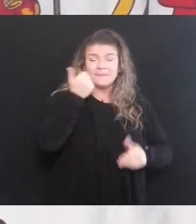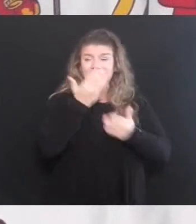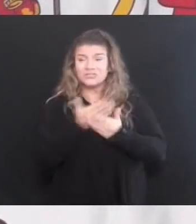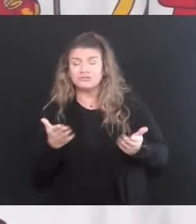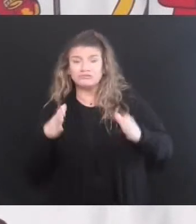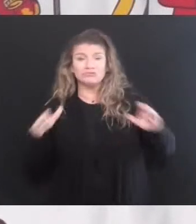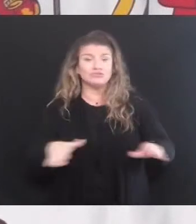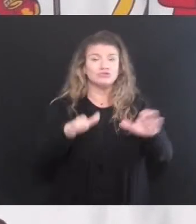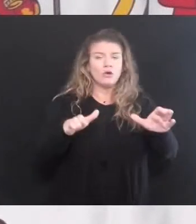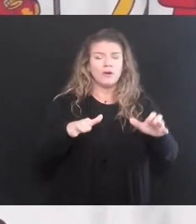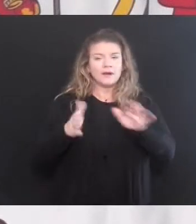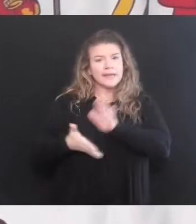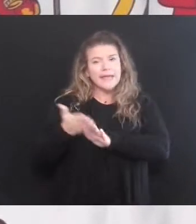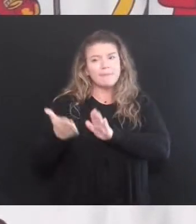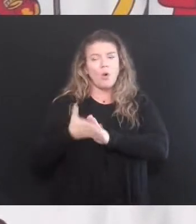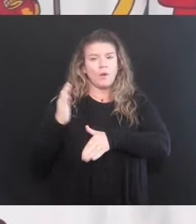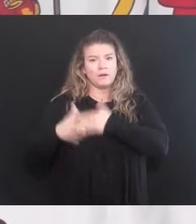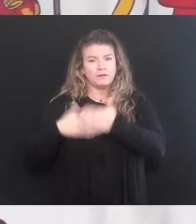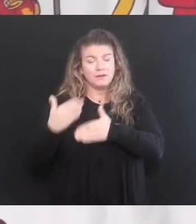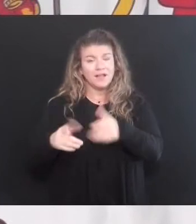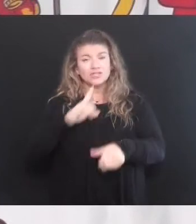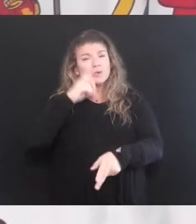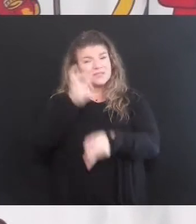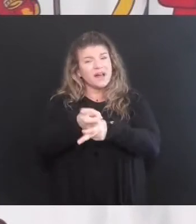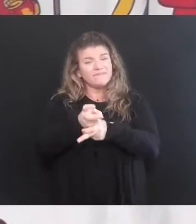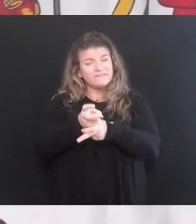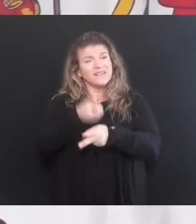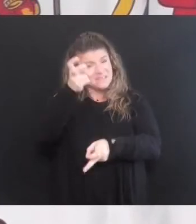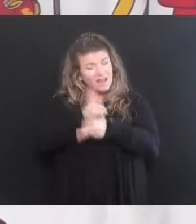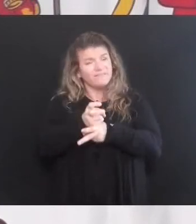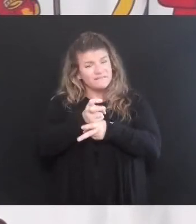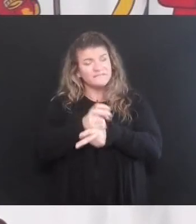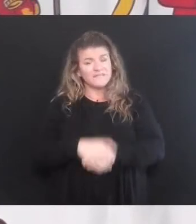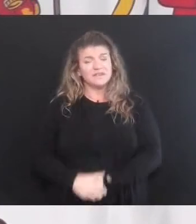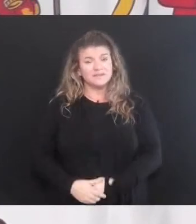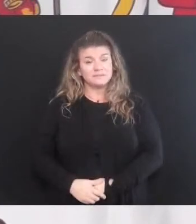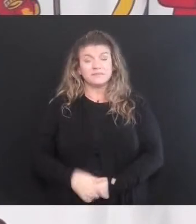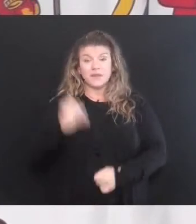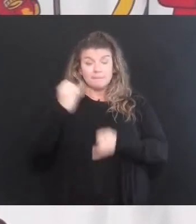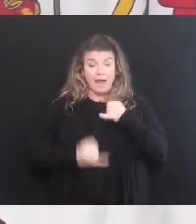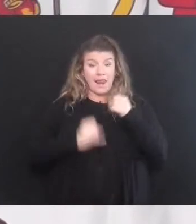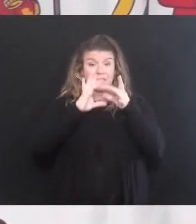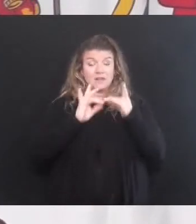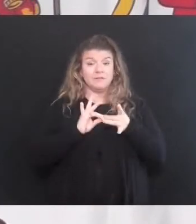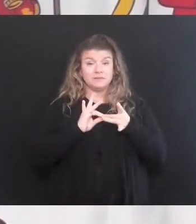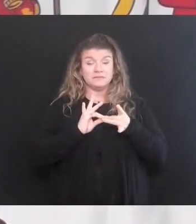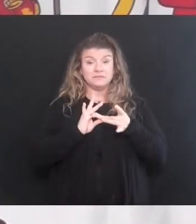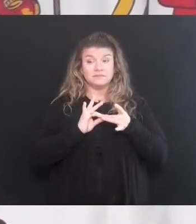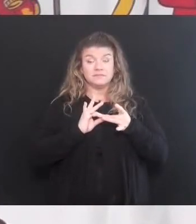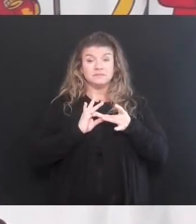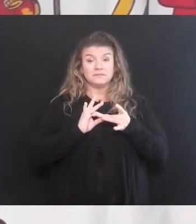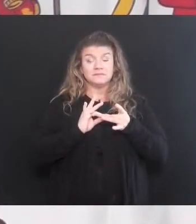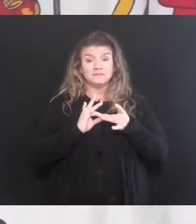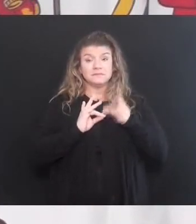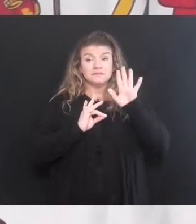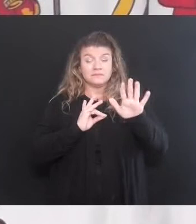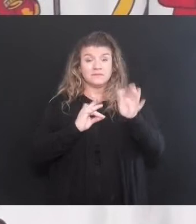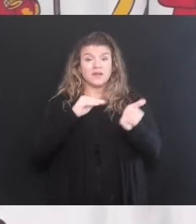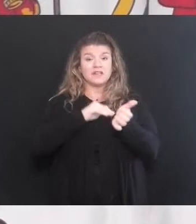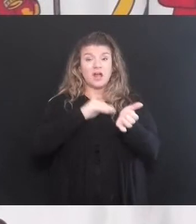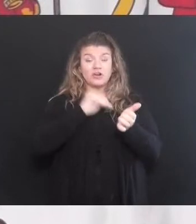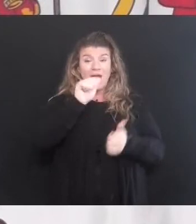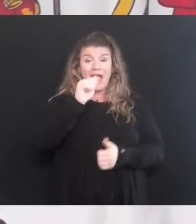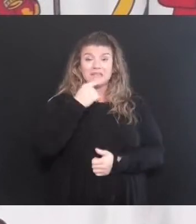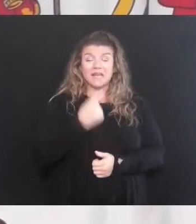going. And so it's tough. It's tough. Last thing I'll tell you, Dr. A